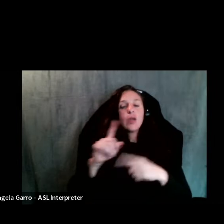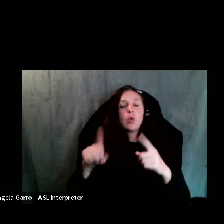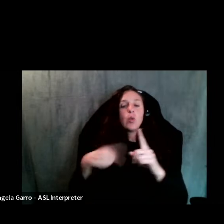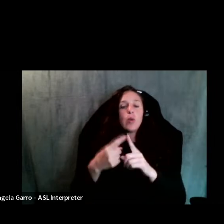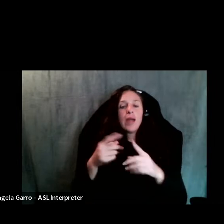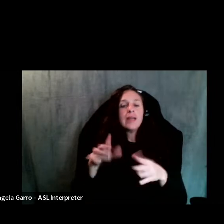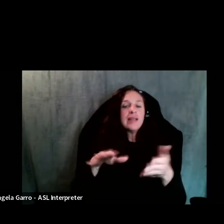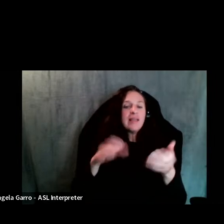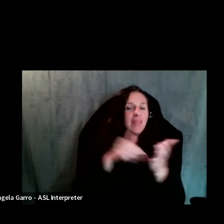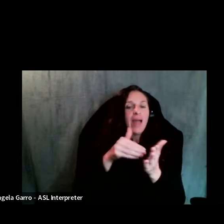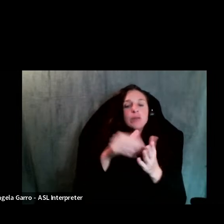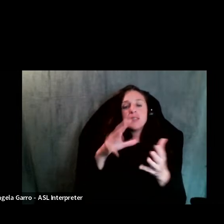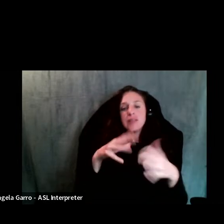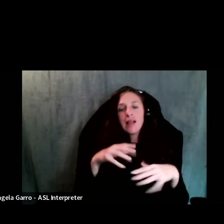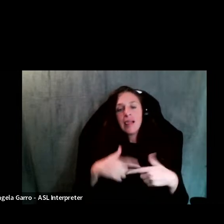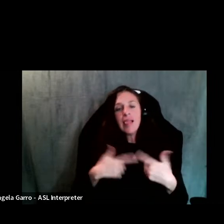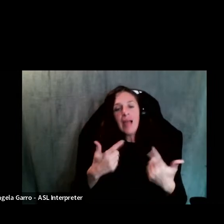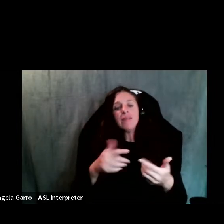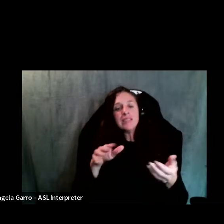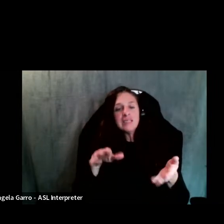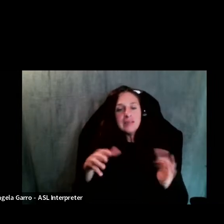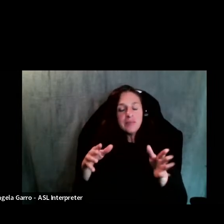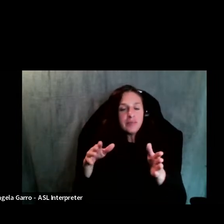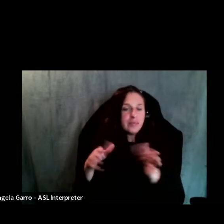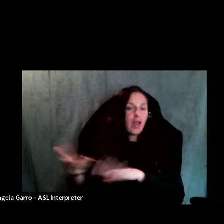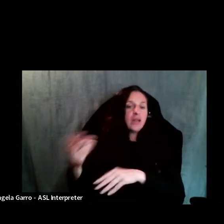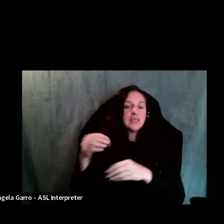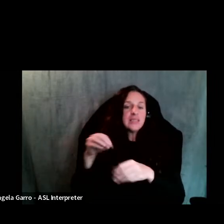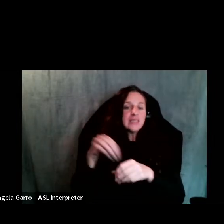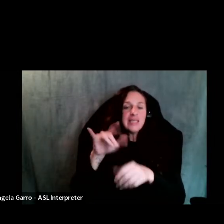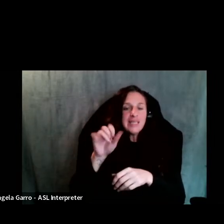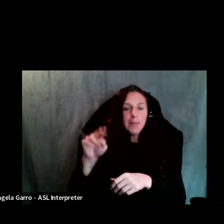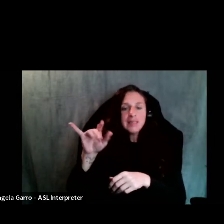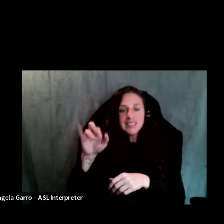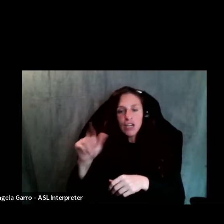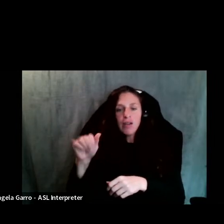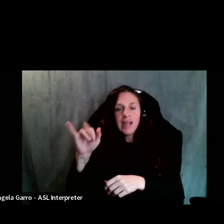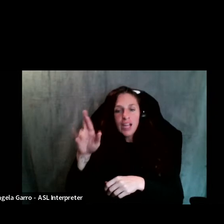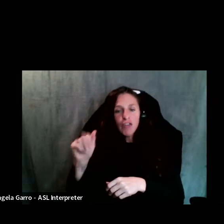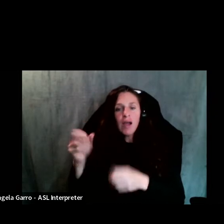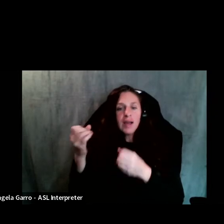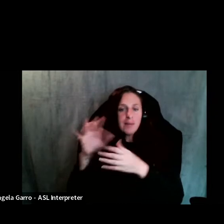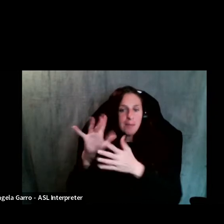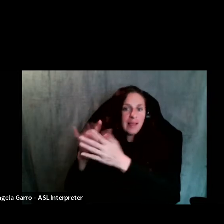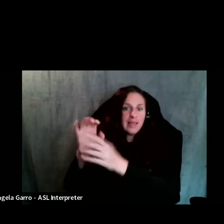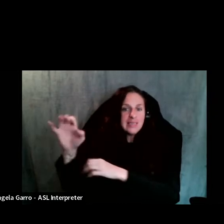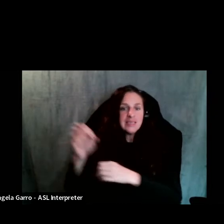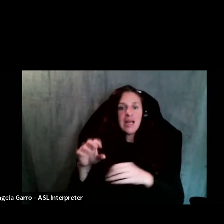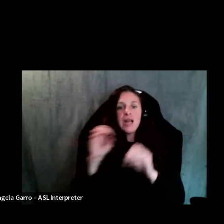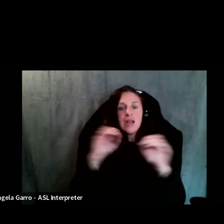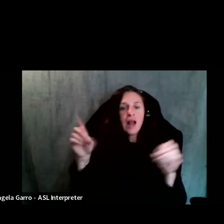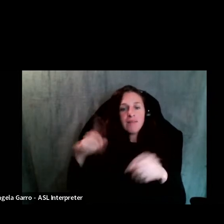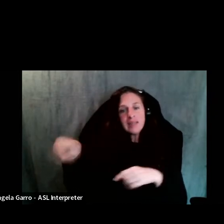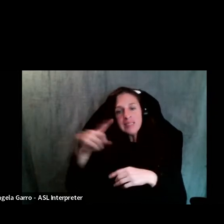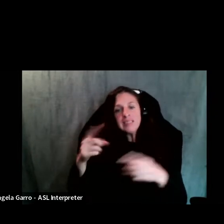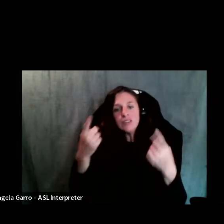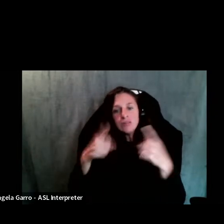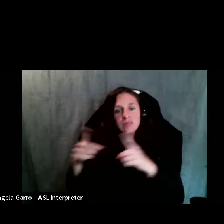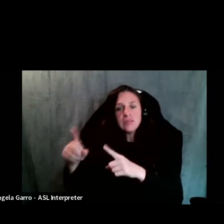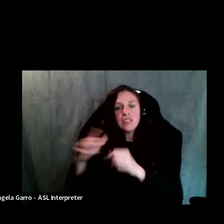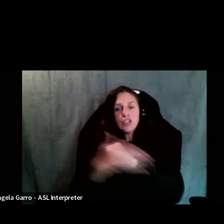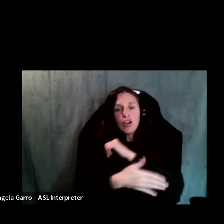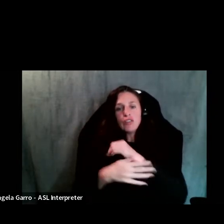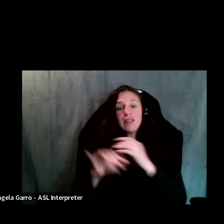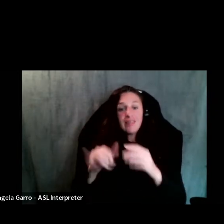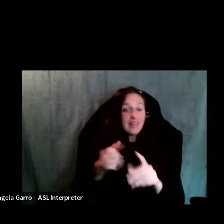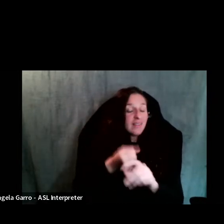Syria, Iran, and the rest of the Middle East? None of what has occurred in these countries are in the past. They are recent ongoing issues affecting current